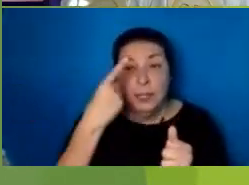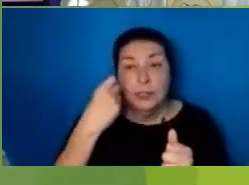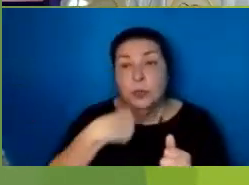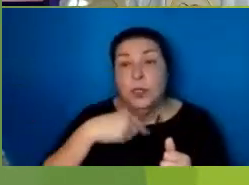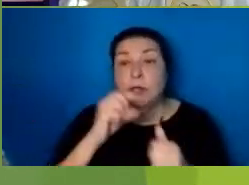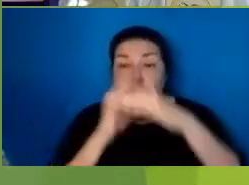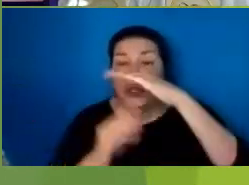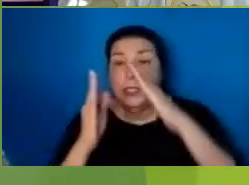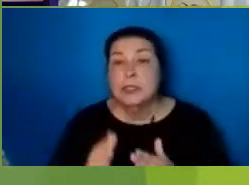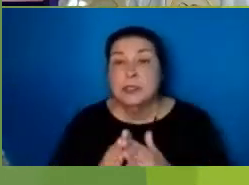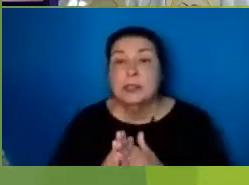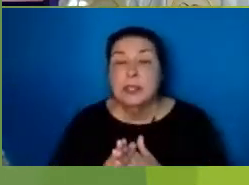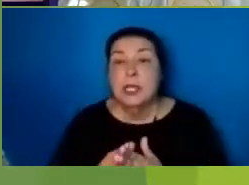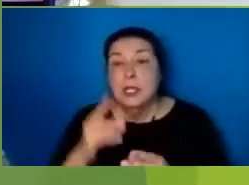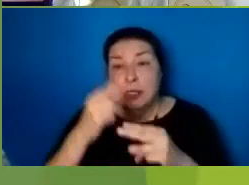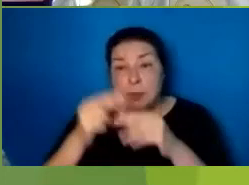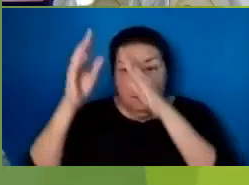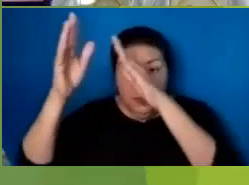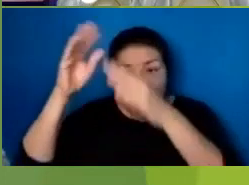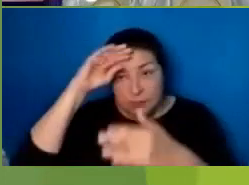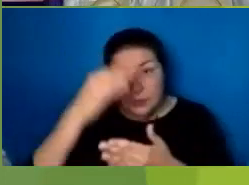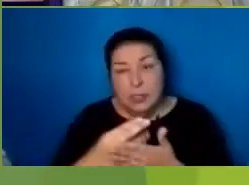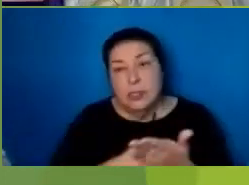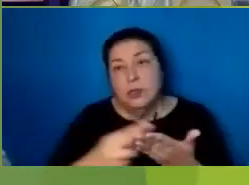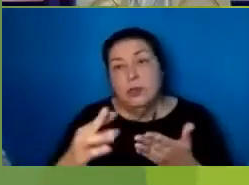Name Of The Father Son And Holy Spirit Amen